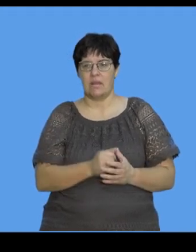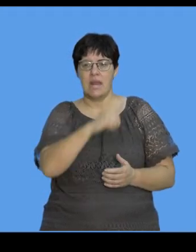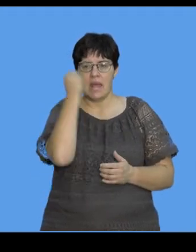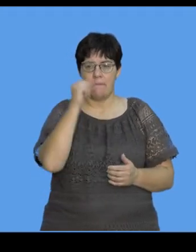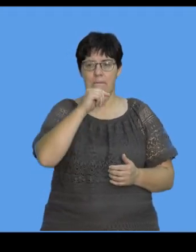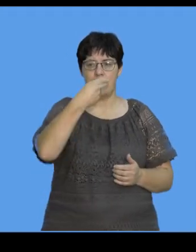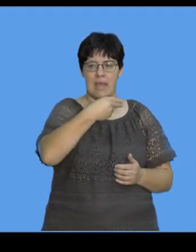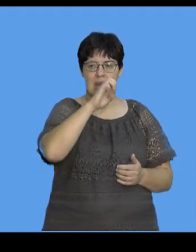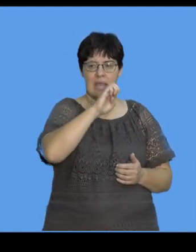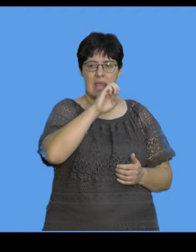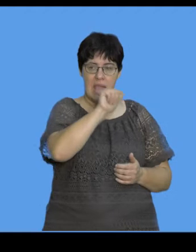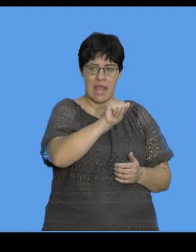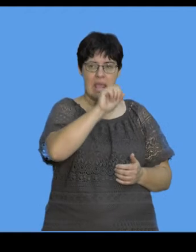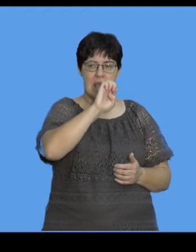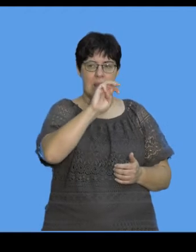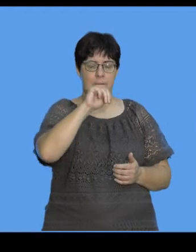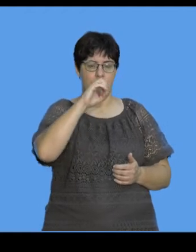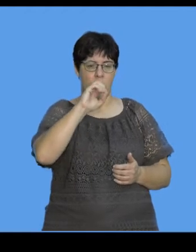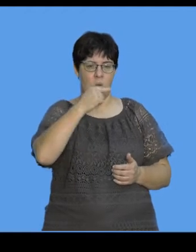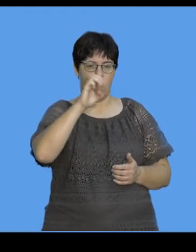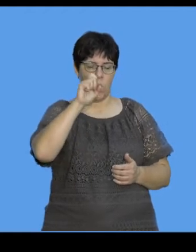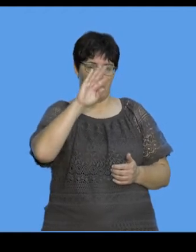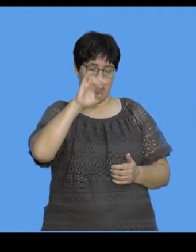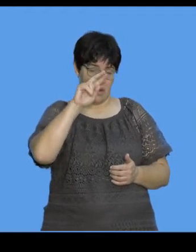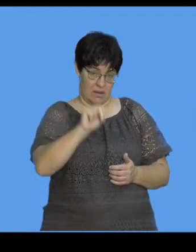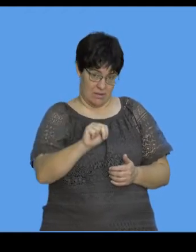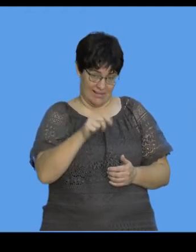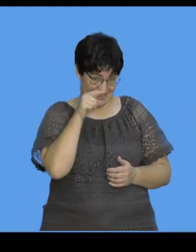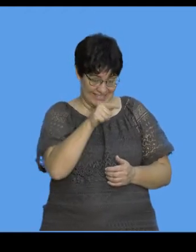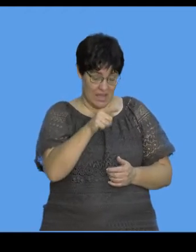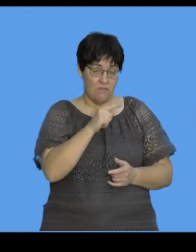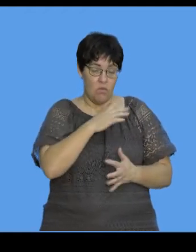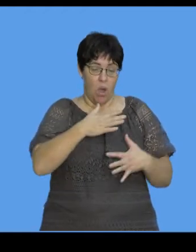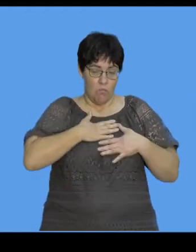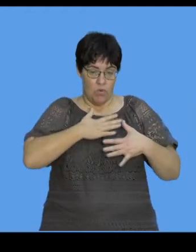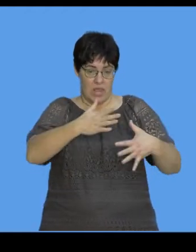called hemoglobin, okay? And what happens when we breathe in?